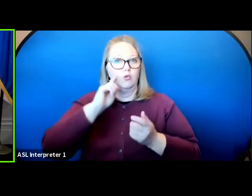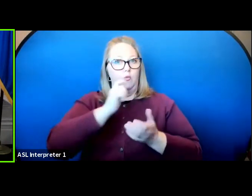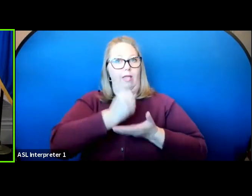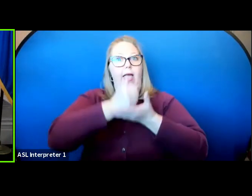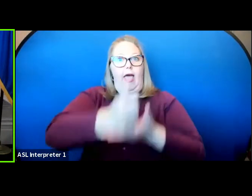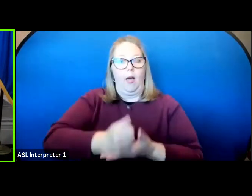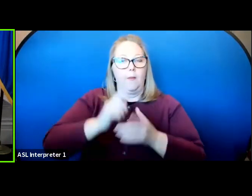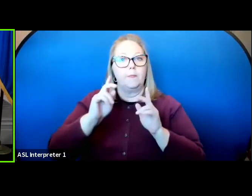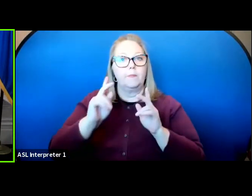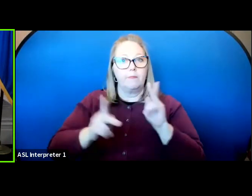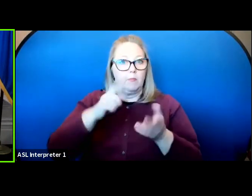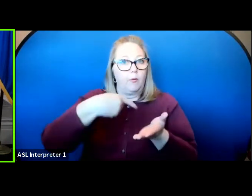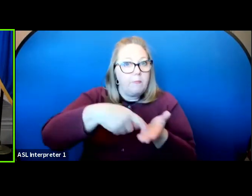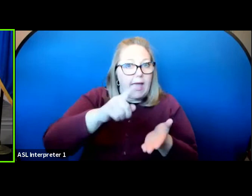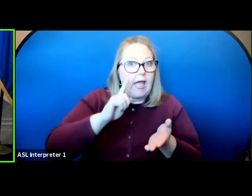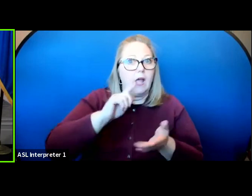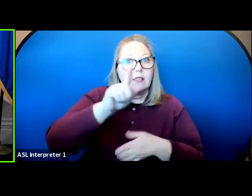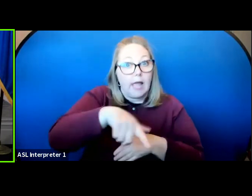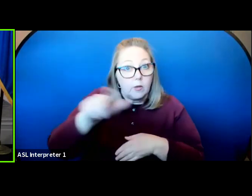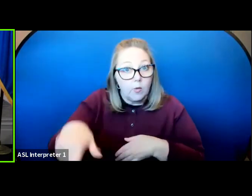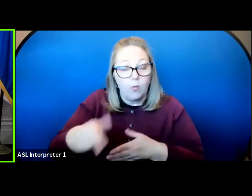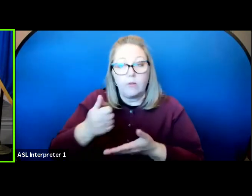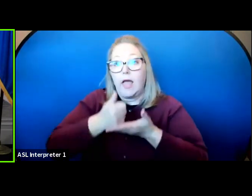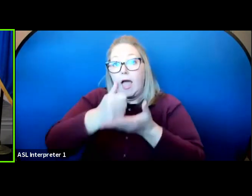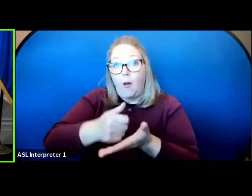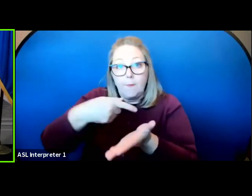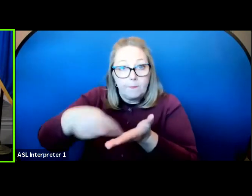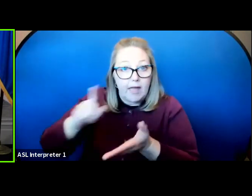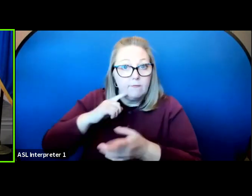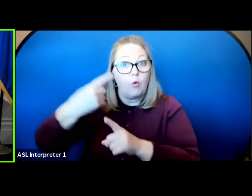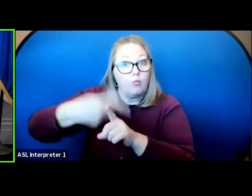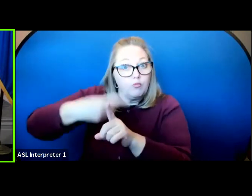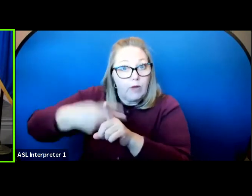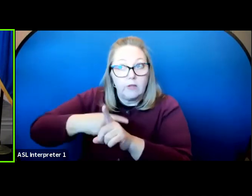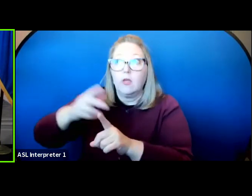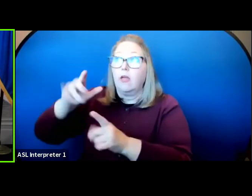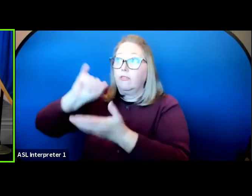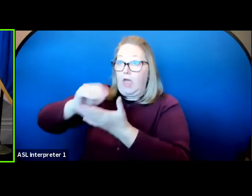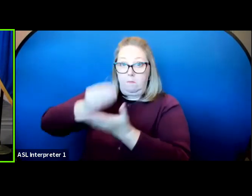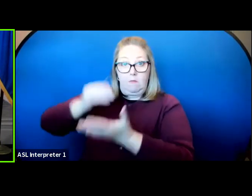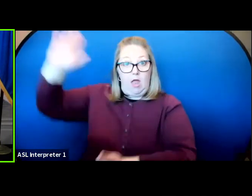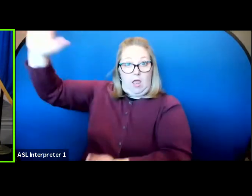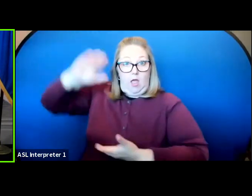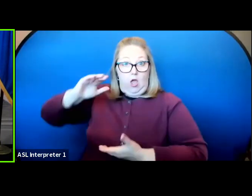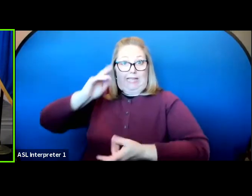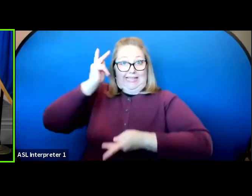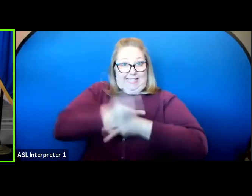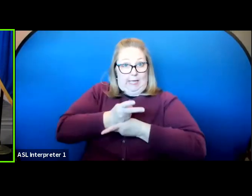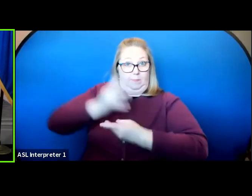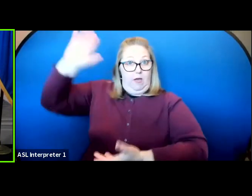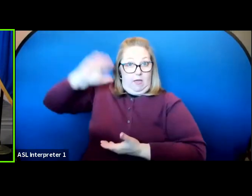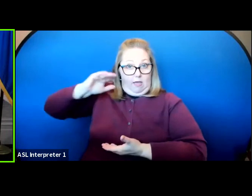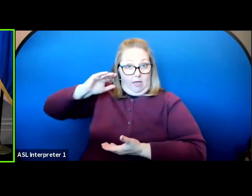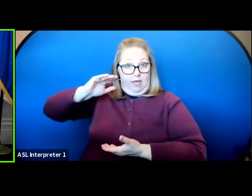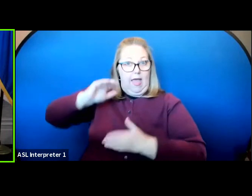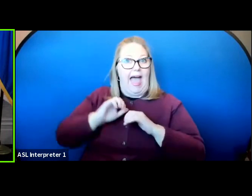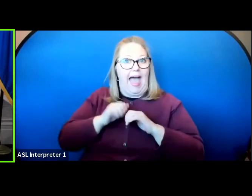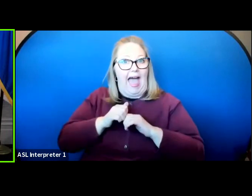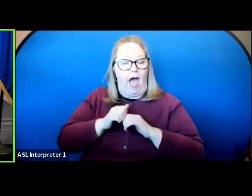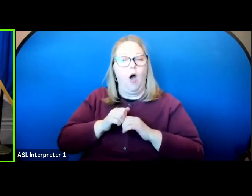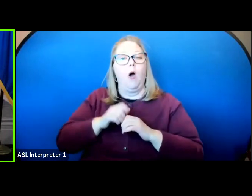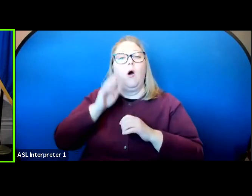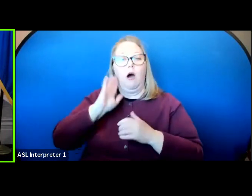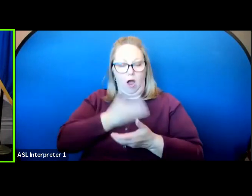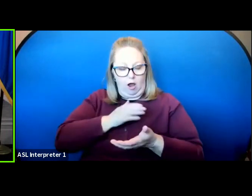D.C. This money belongs in Nevada. By extending this moratorium, my expectation is that all stakeholders will